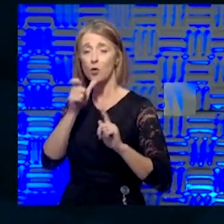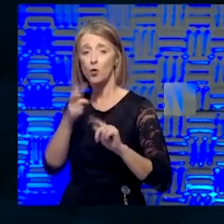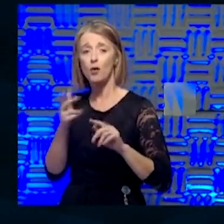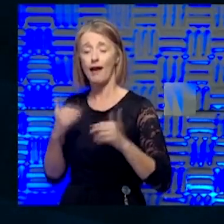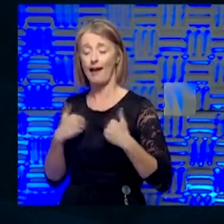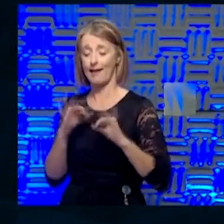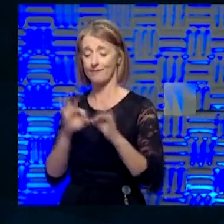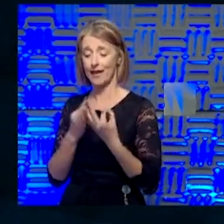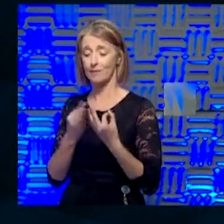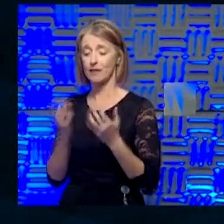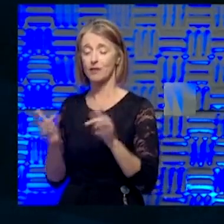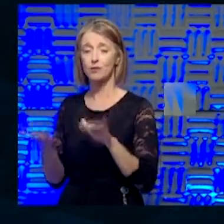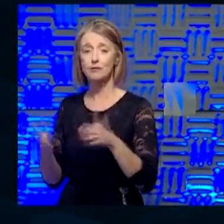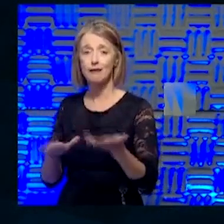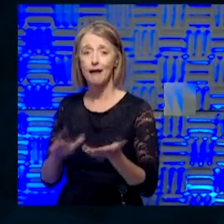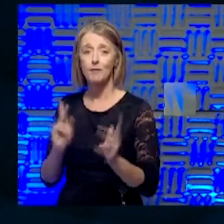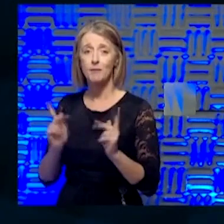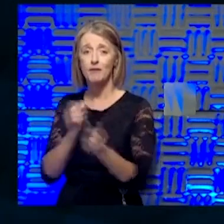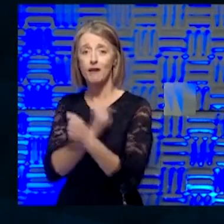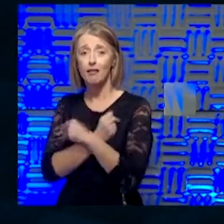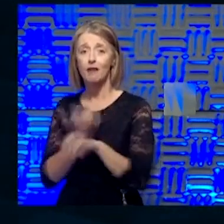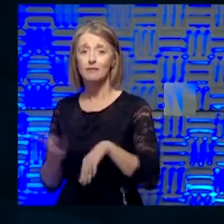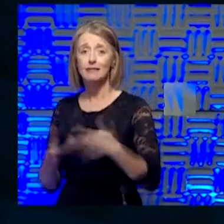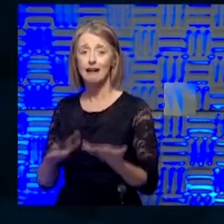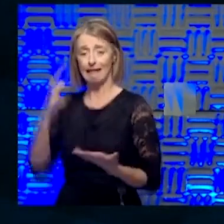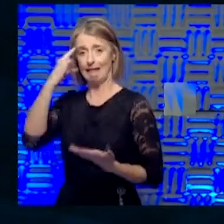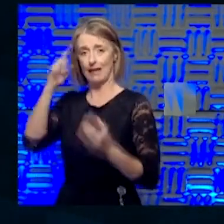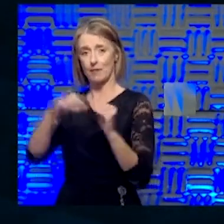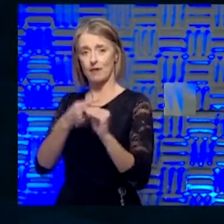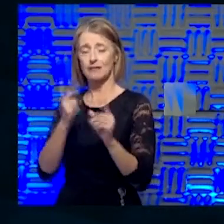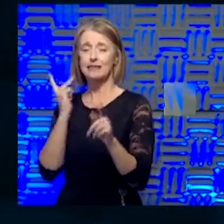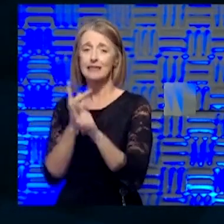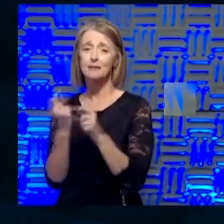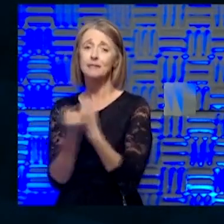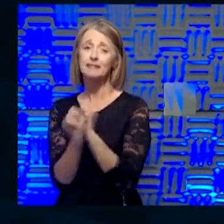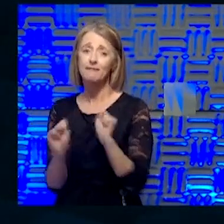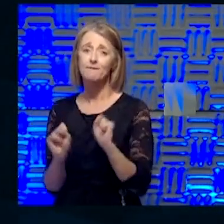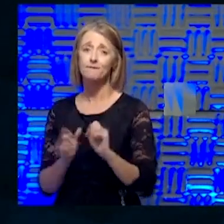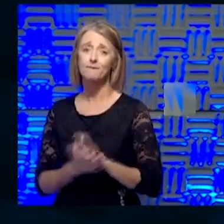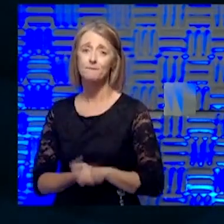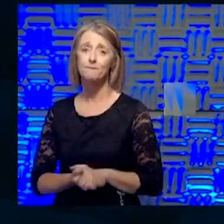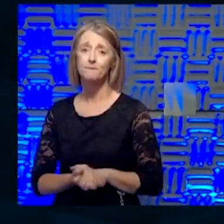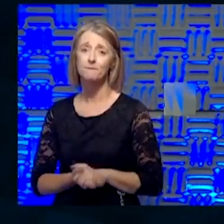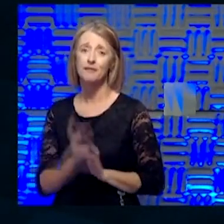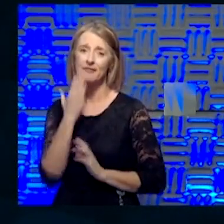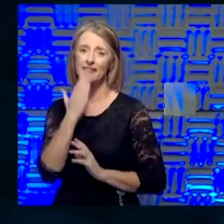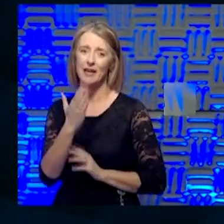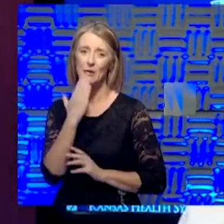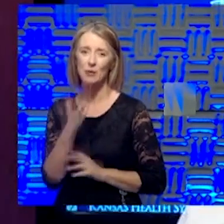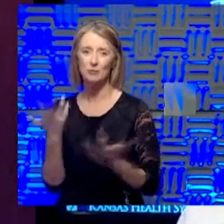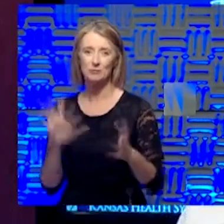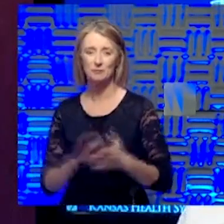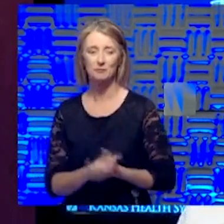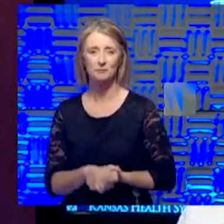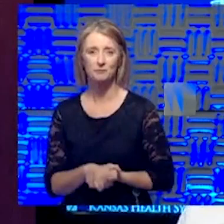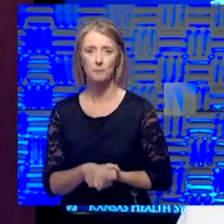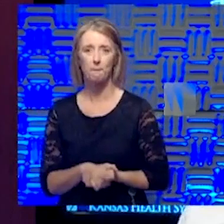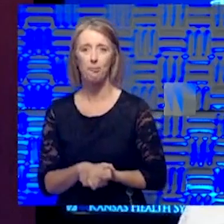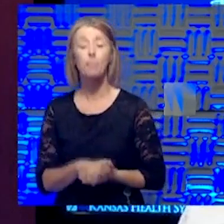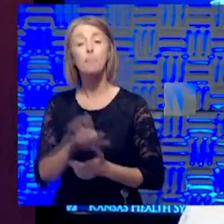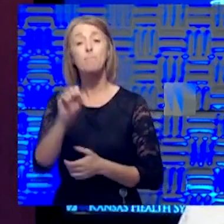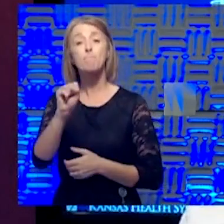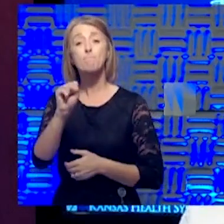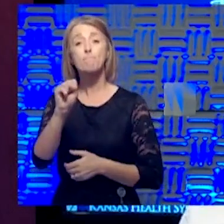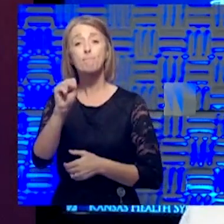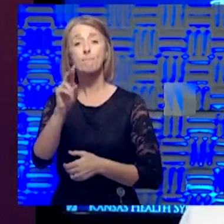ones, and just stay safe. Thank you. You bet. Thank you. And